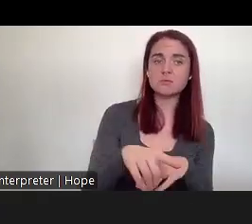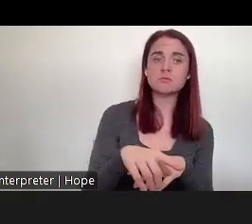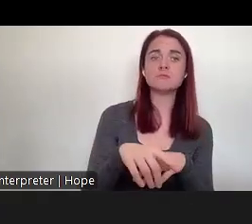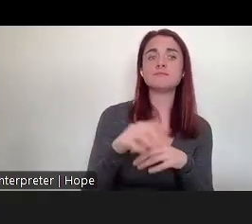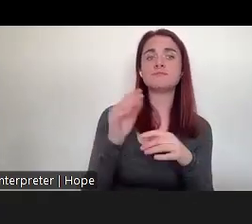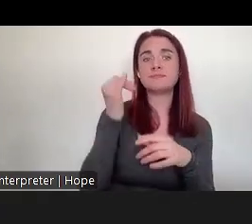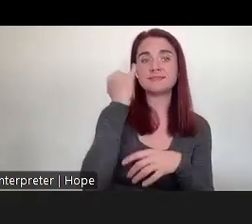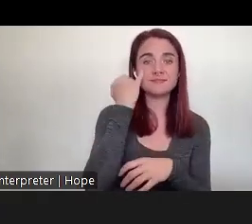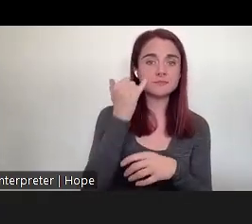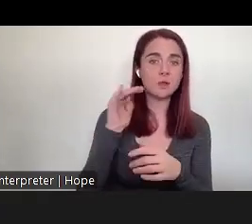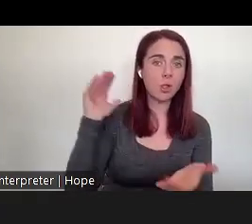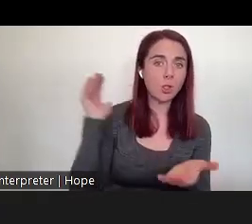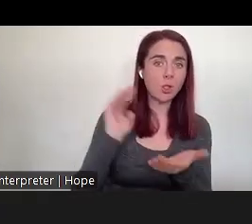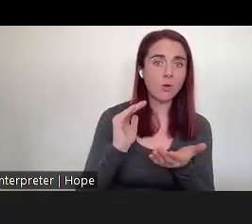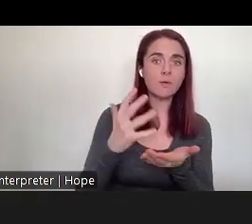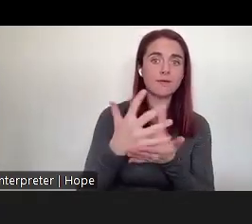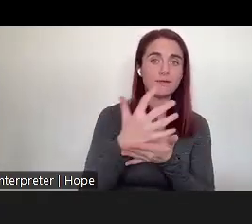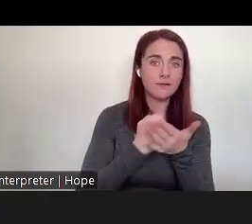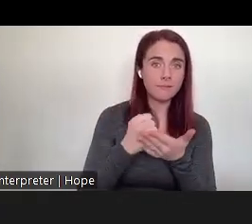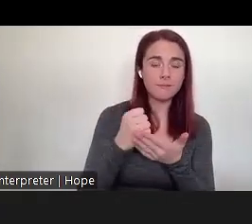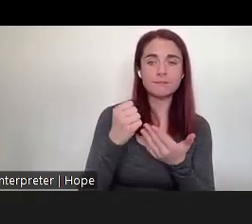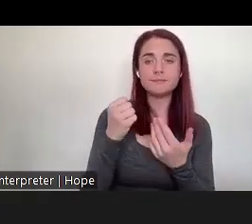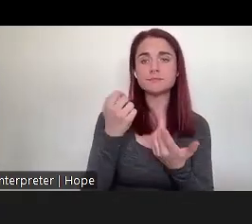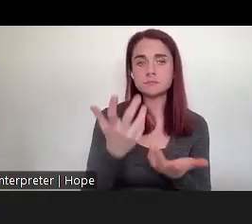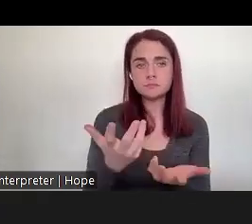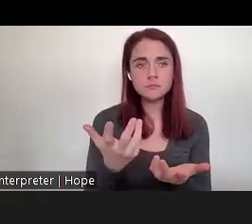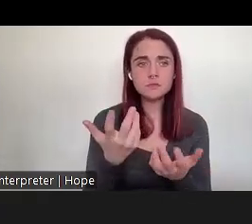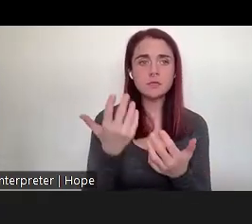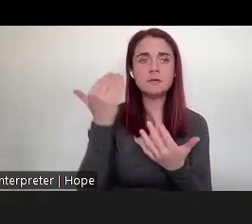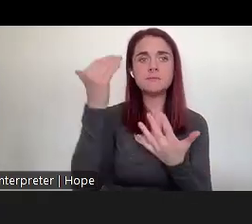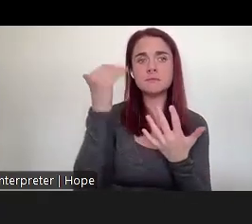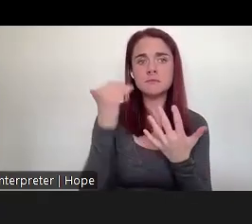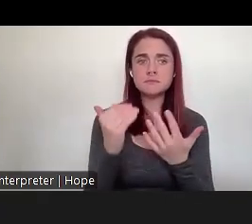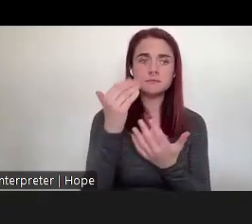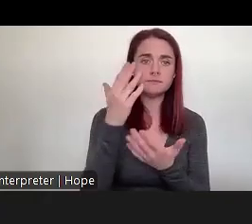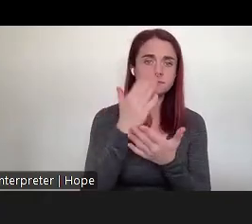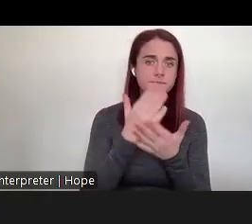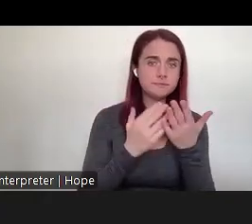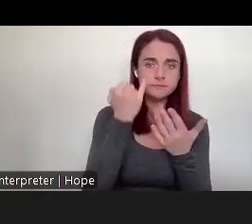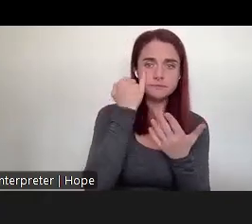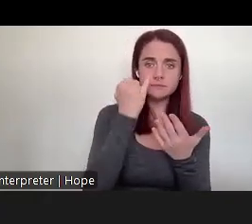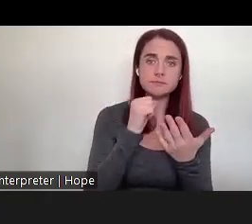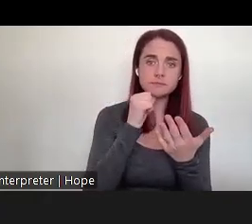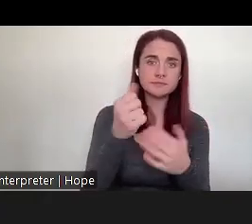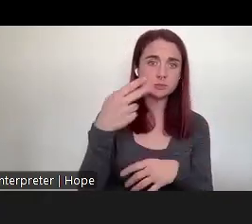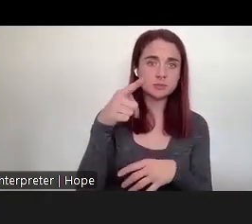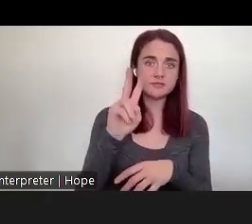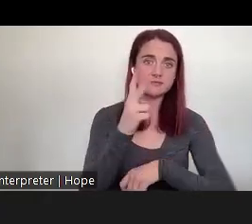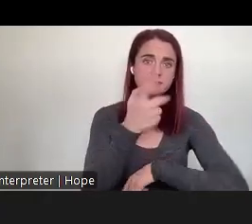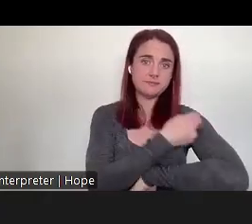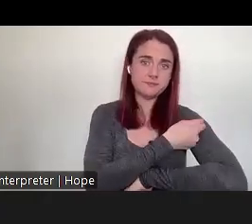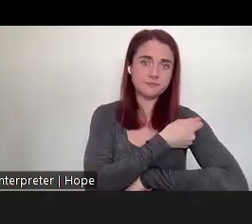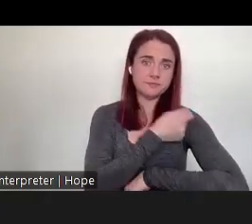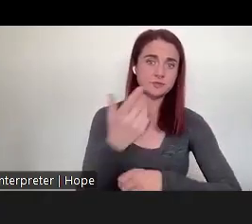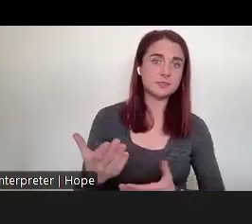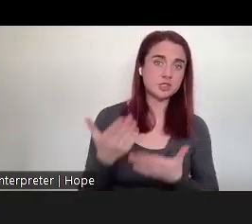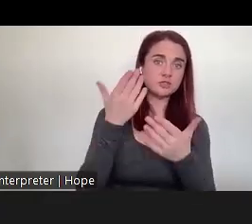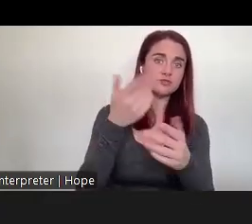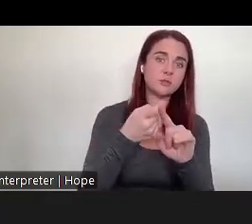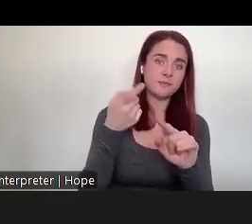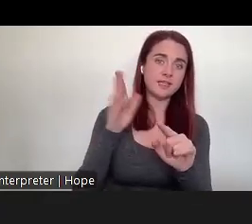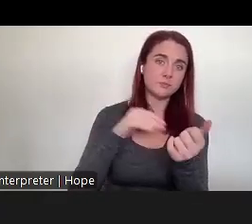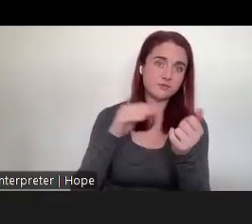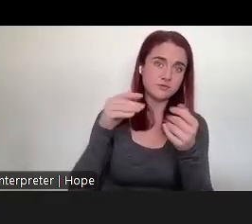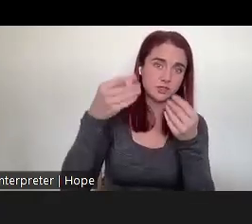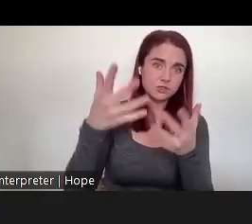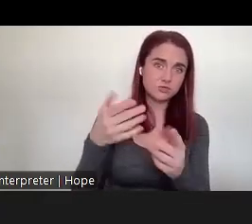lower income households, and those not having received an HPV vaccination recommendation from their